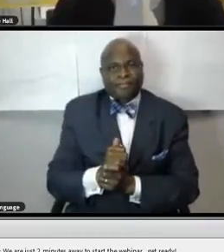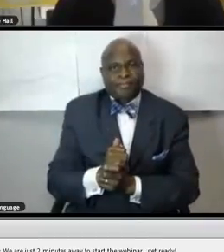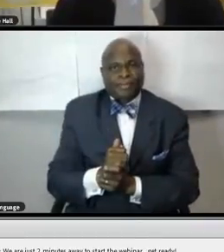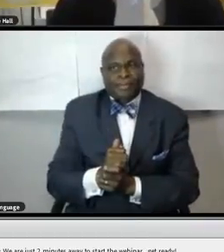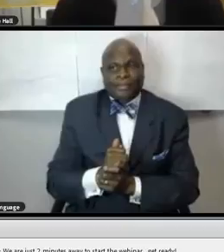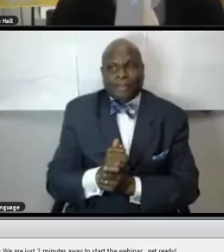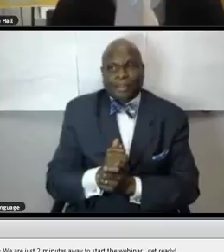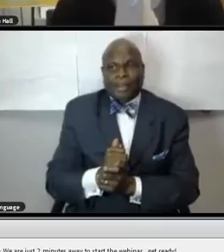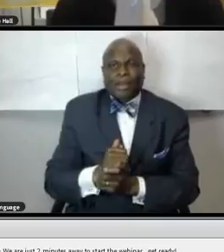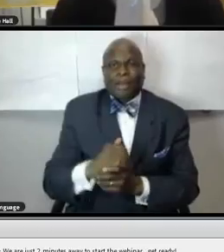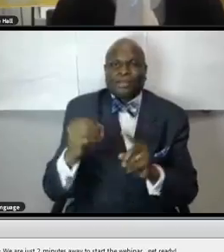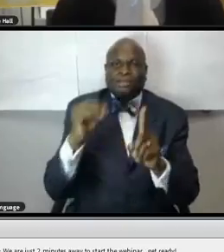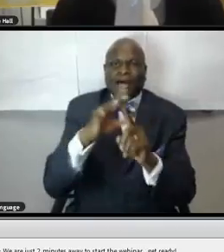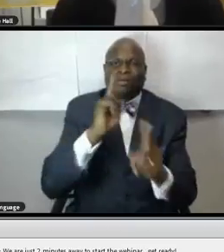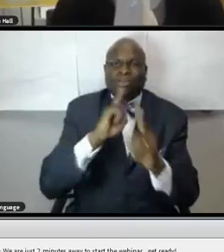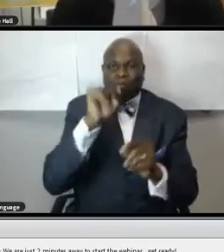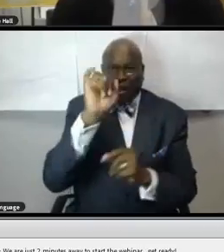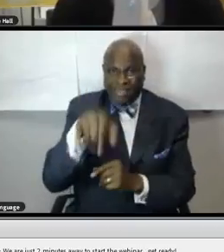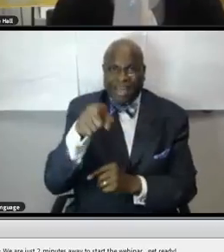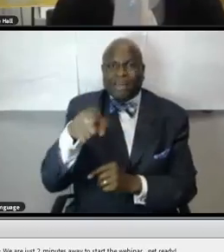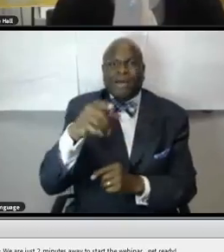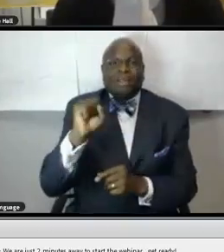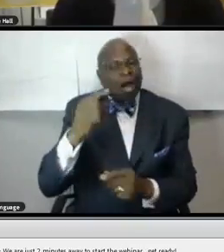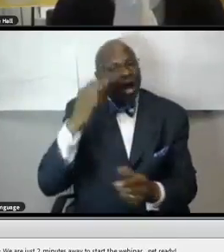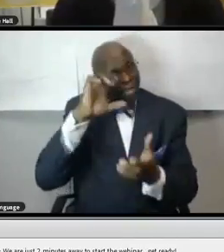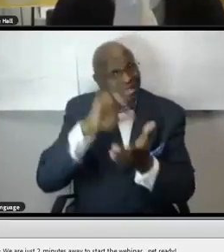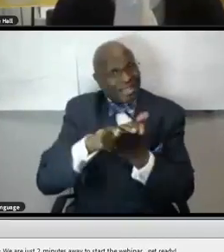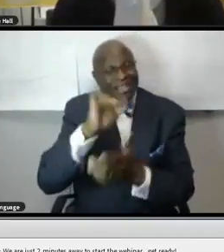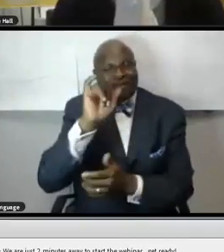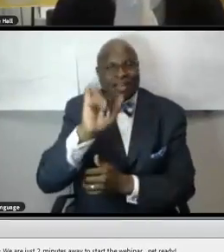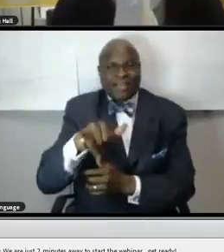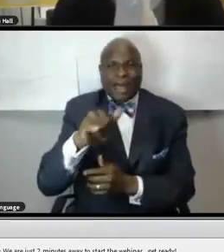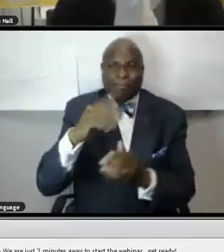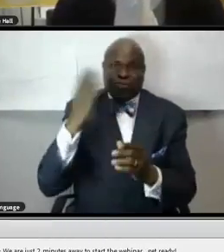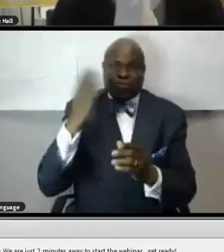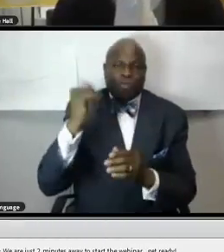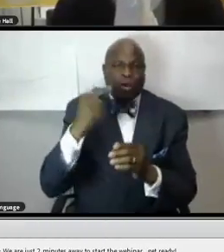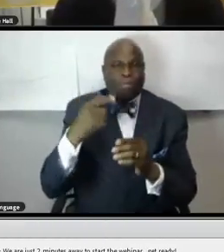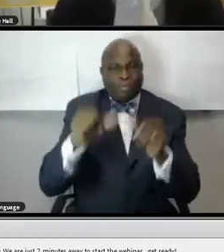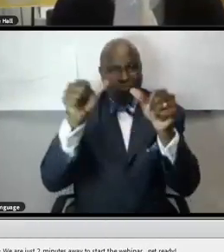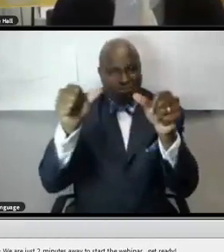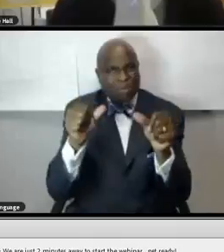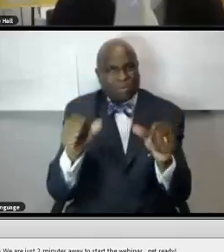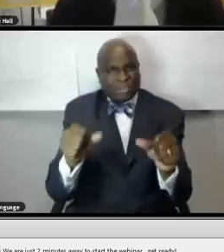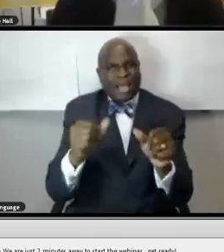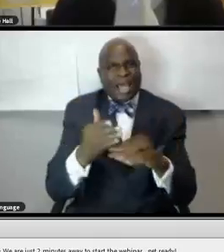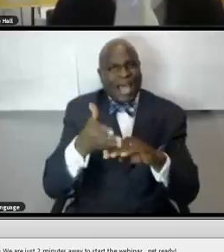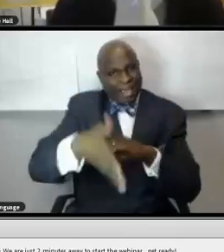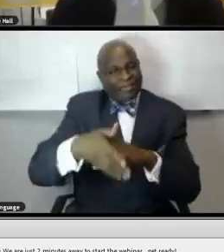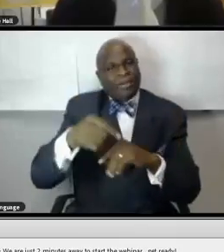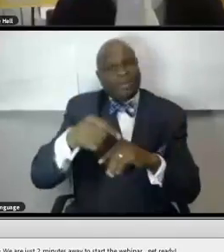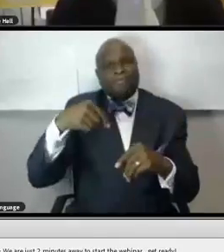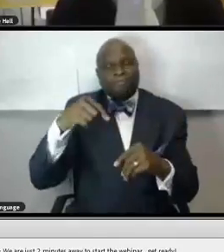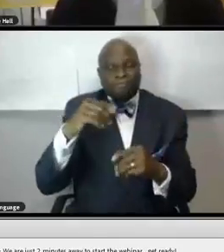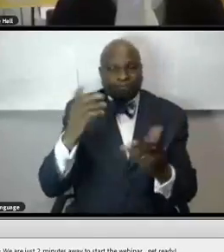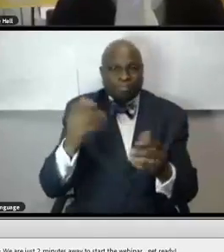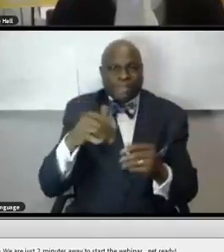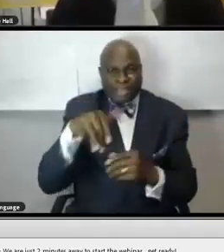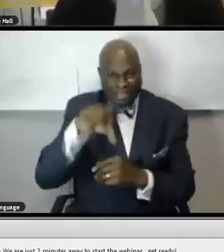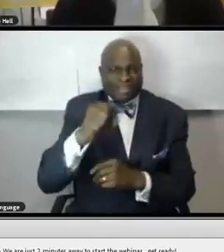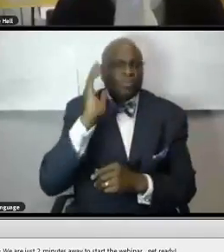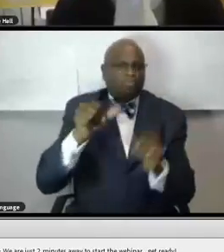Oh, here's the slide I was talking about. So I believe this presentation will be posted after the, yes, it